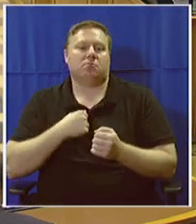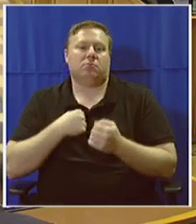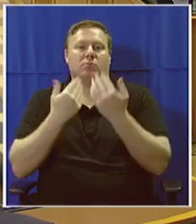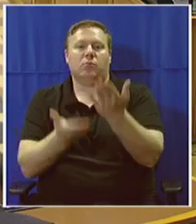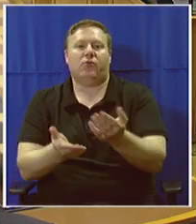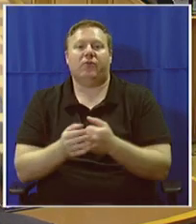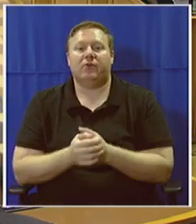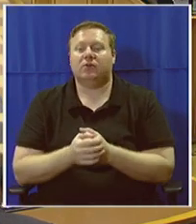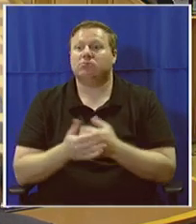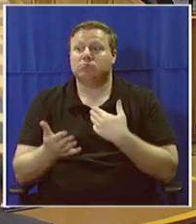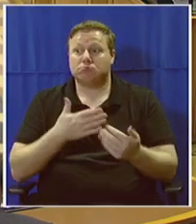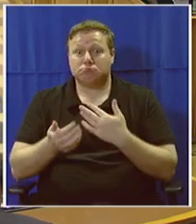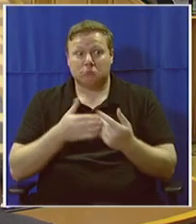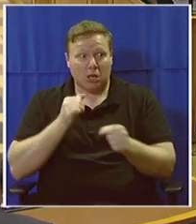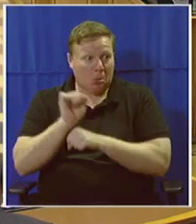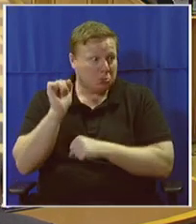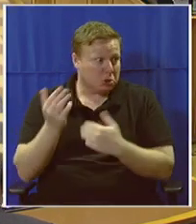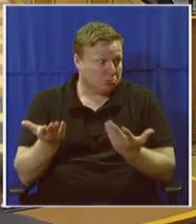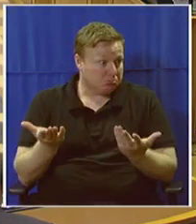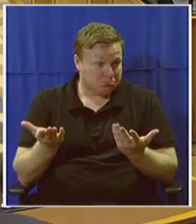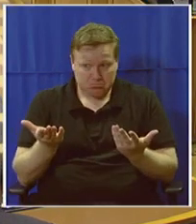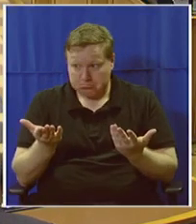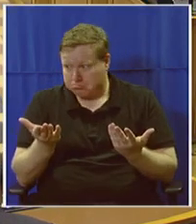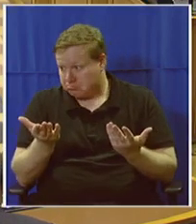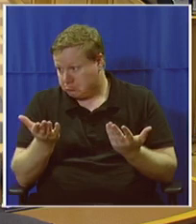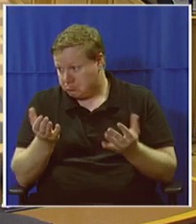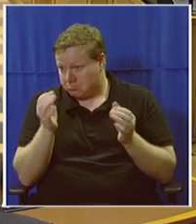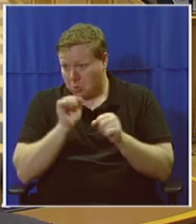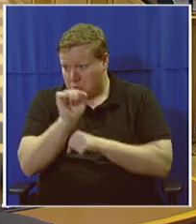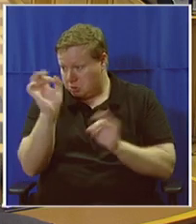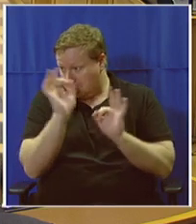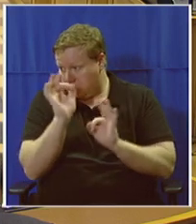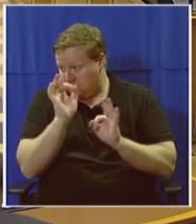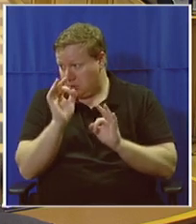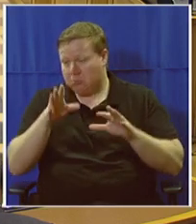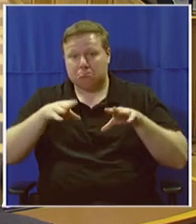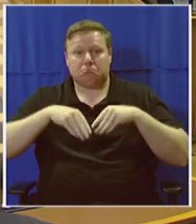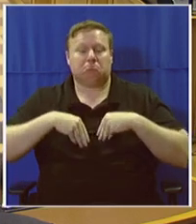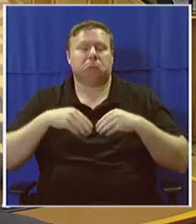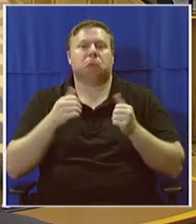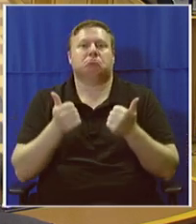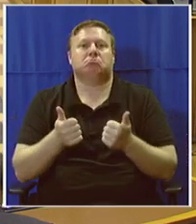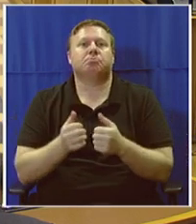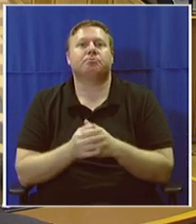Any objection to the motion? No objection? Agreed to.